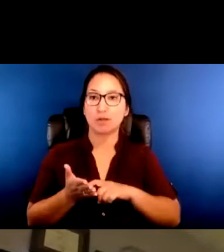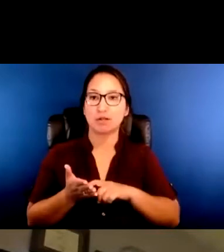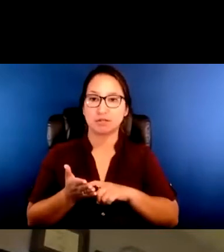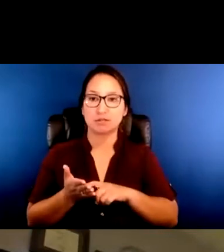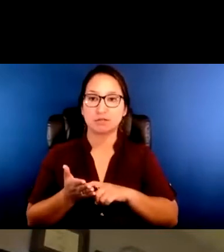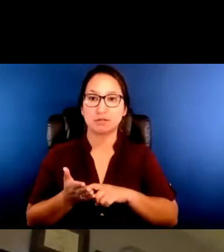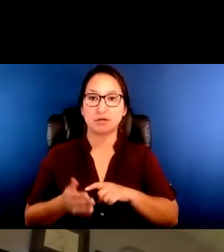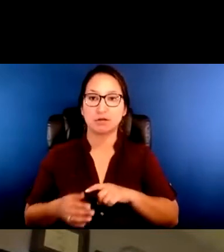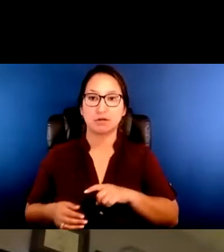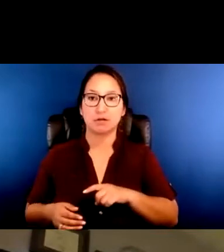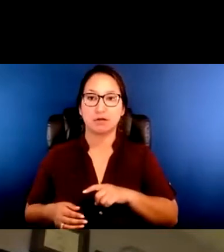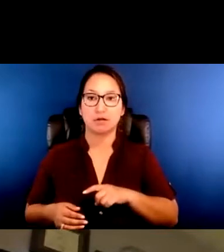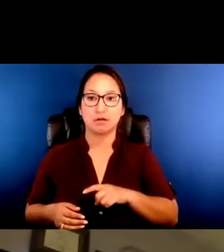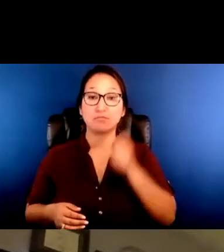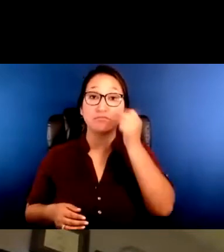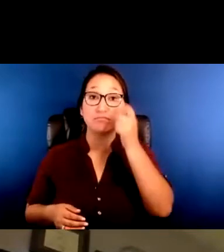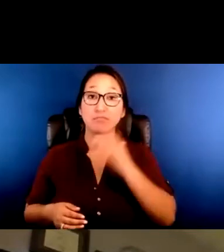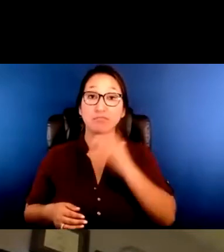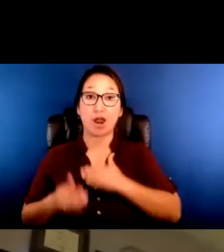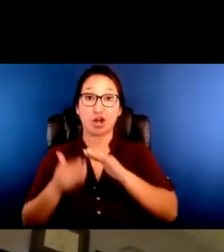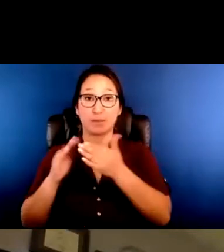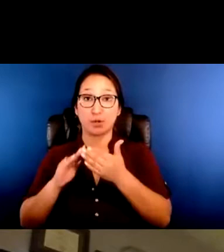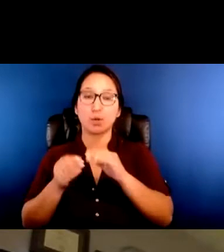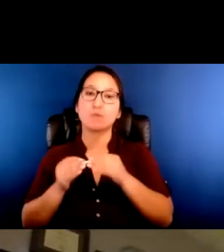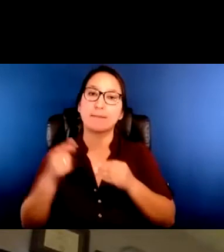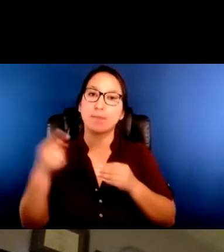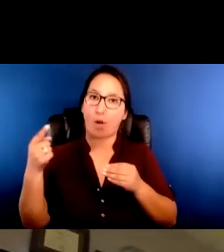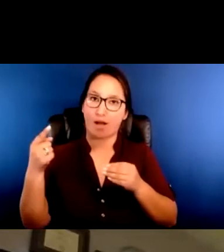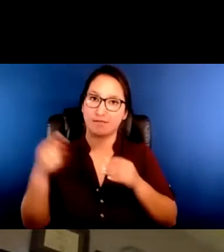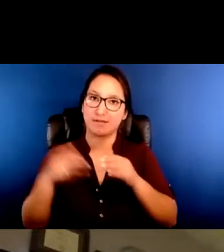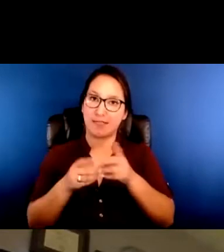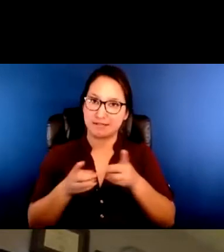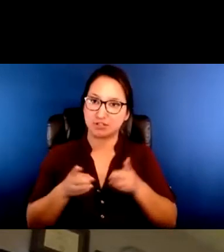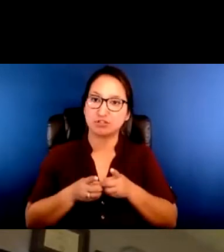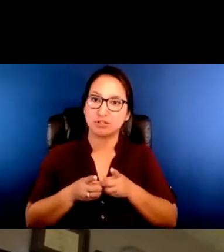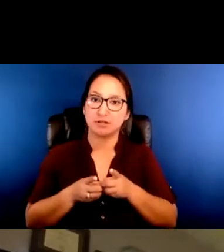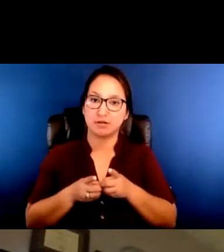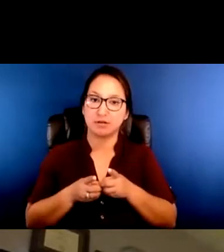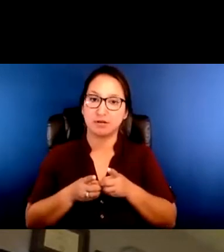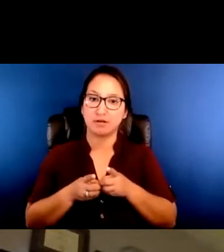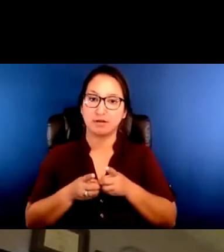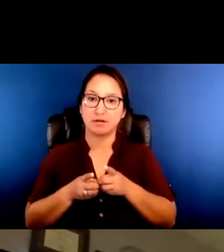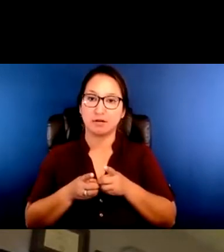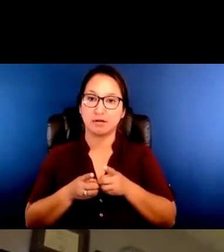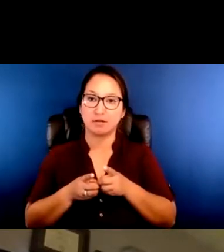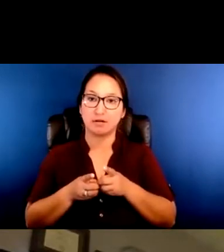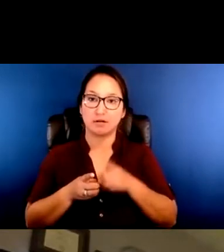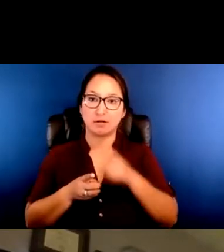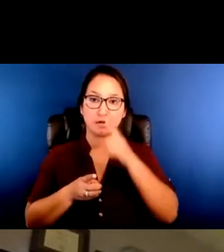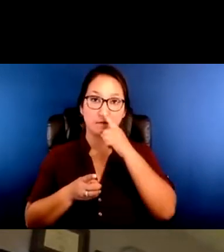community was #1 in the district, correct me if I'm wrong out there, in donations to